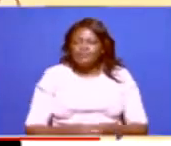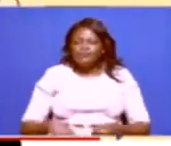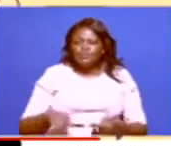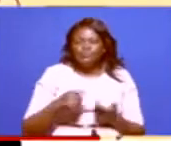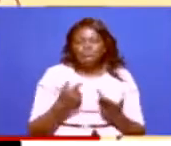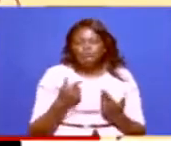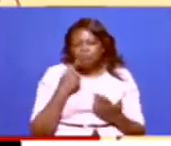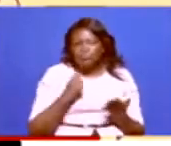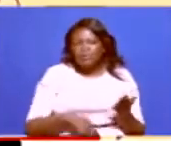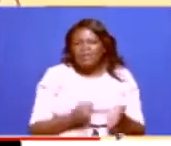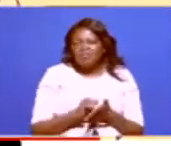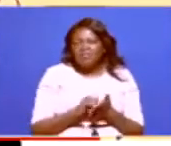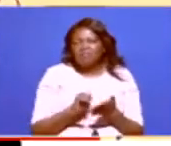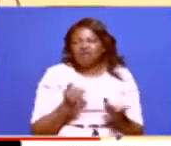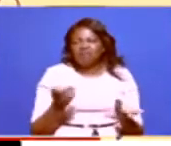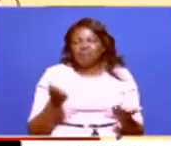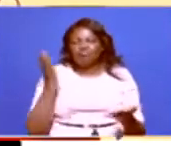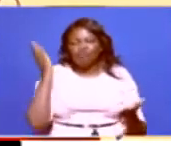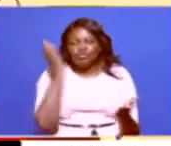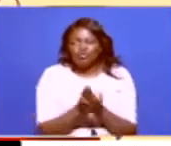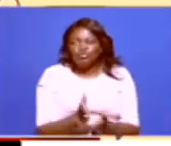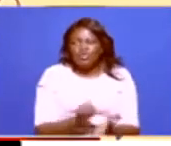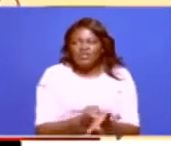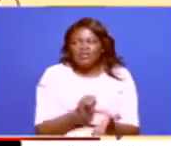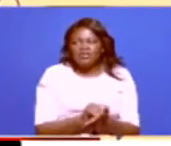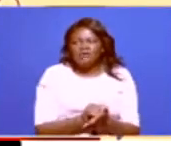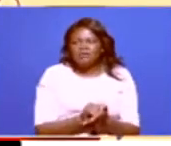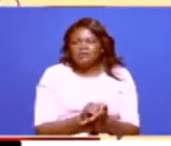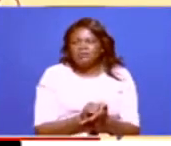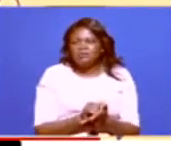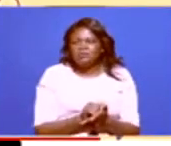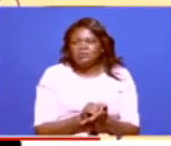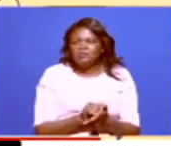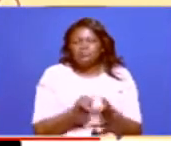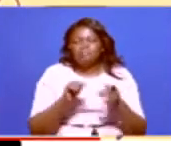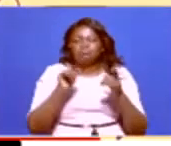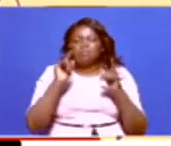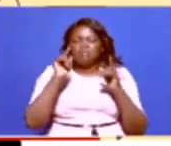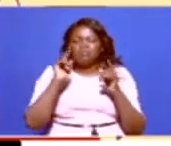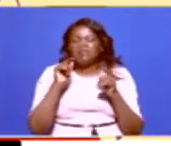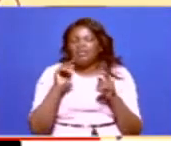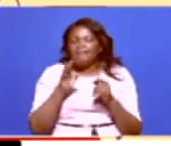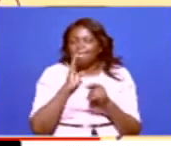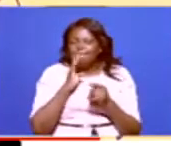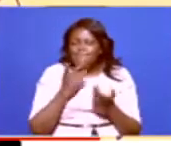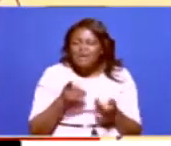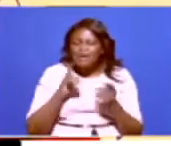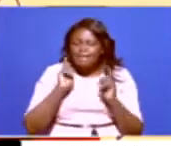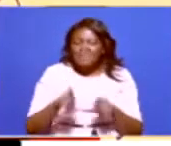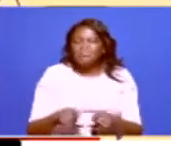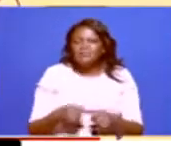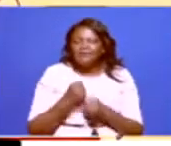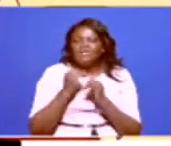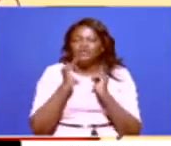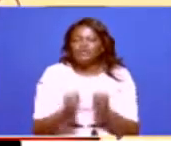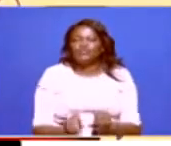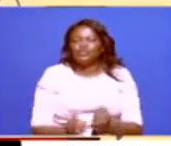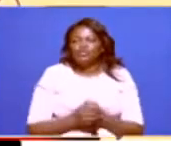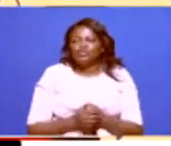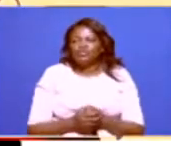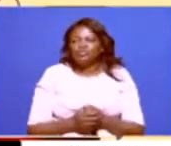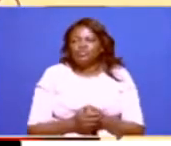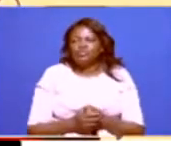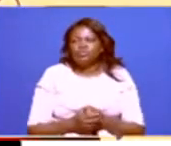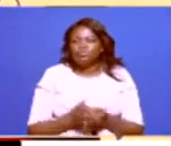I think there is no doubt that our debt will need to be restructured. That is, from all the indicators we are looking